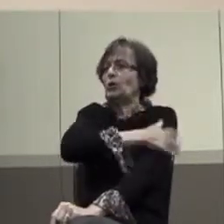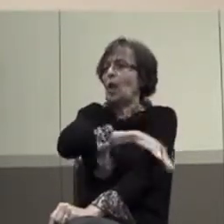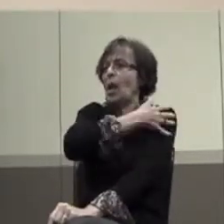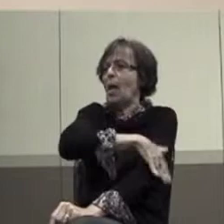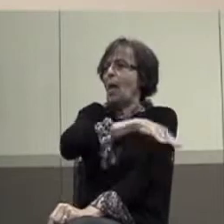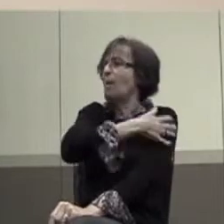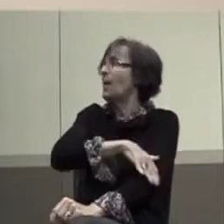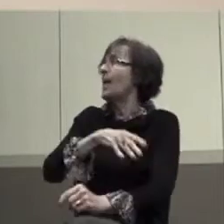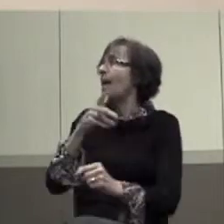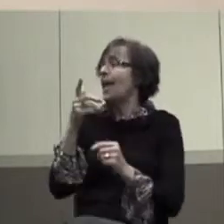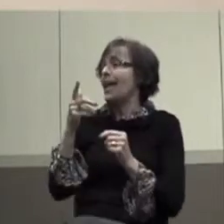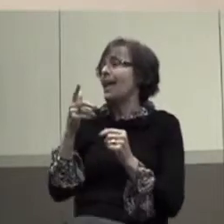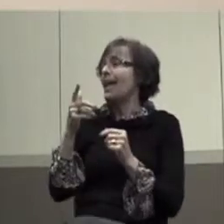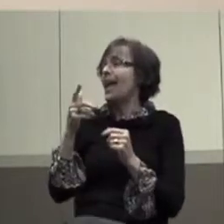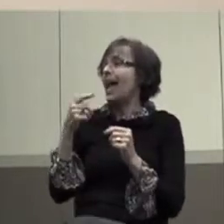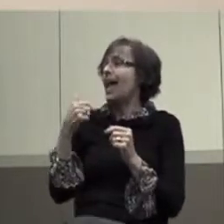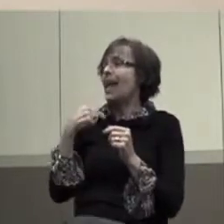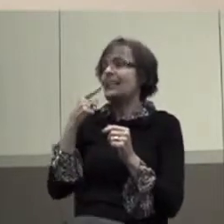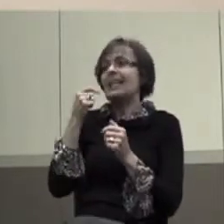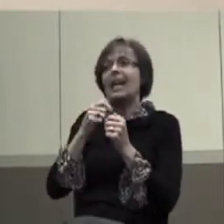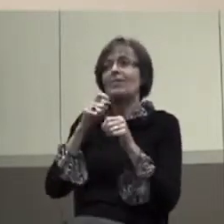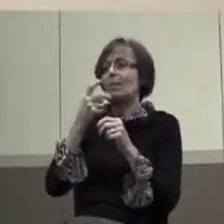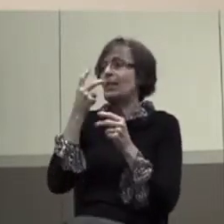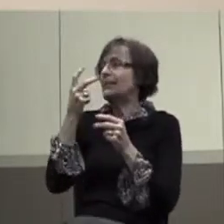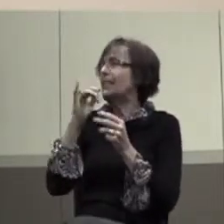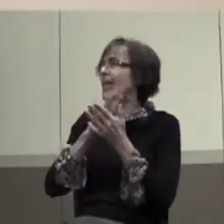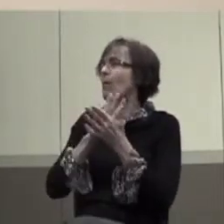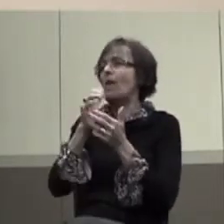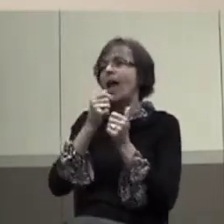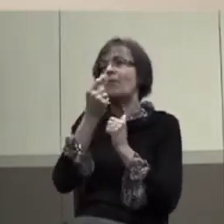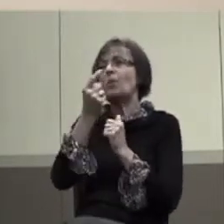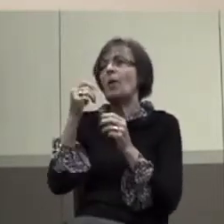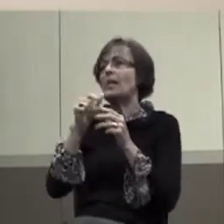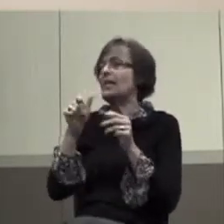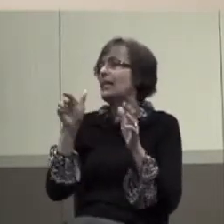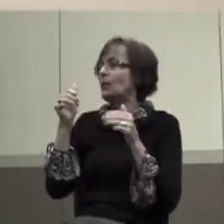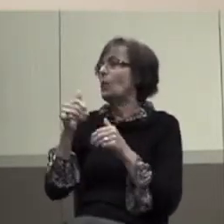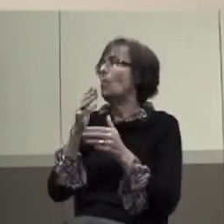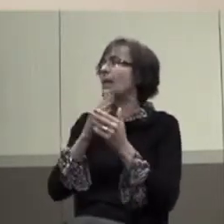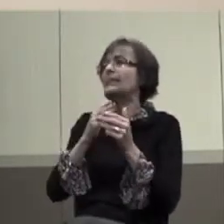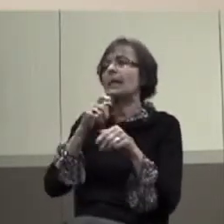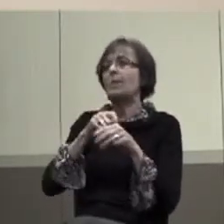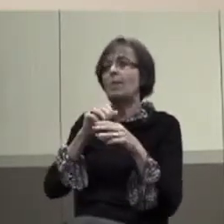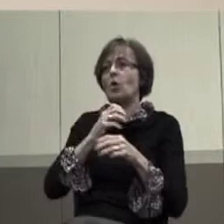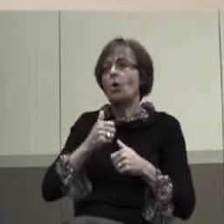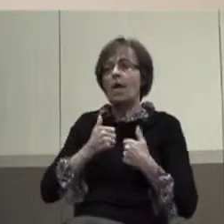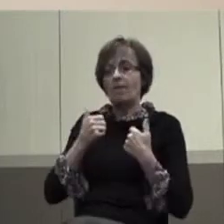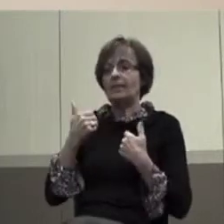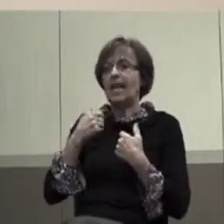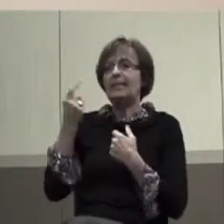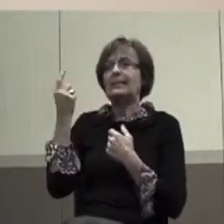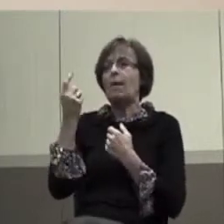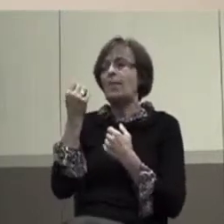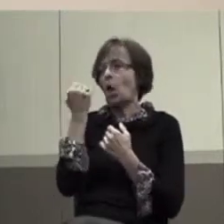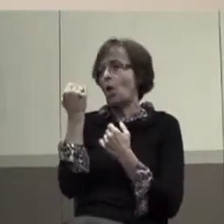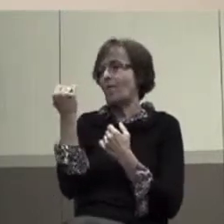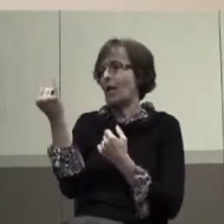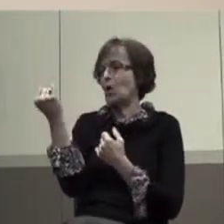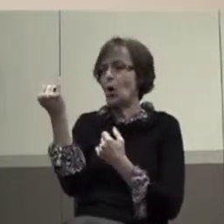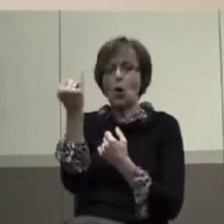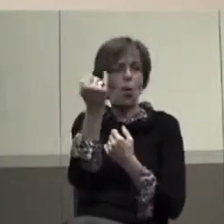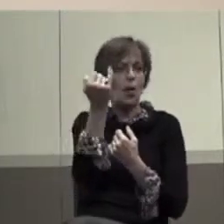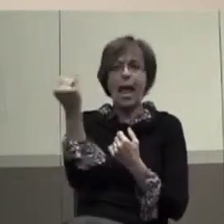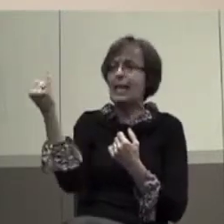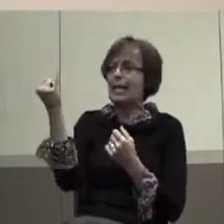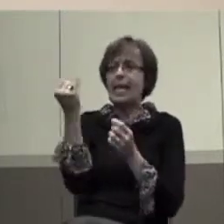Right? This is not something, now, I say this every time I see this movie. Every one of us in this room at some point in our life has had something at the end of our finger we had to get